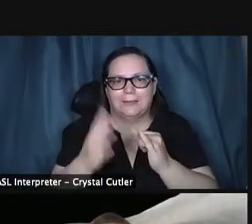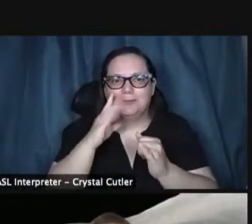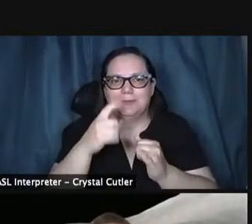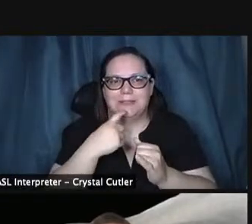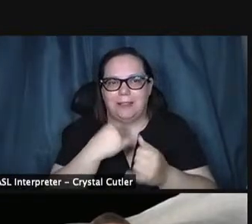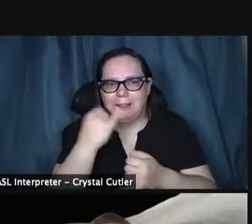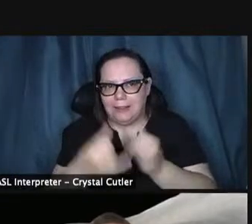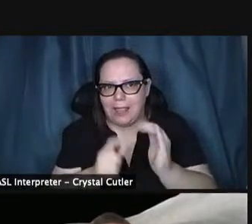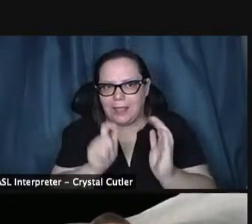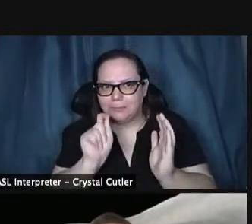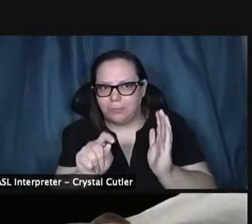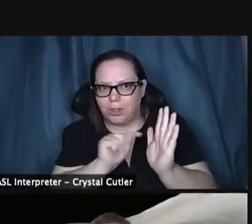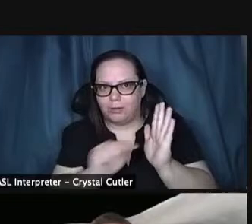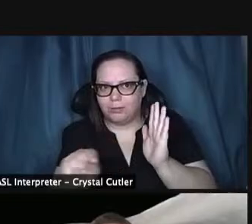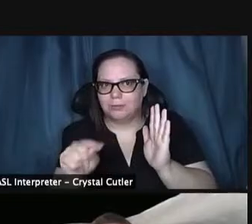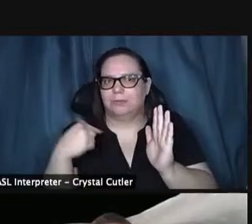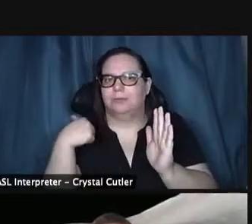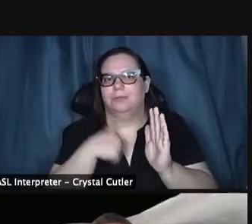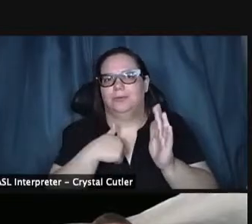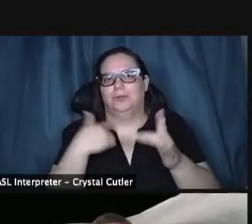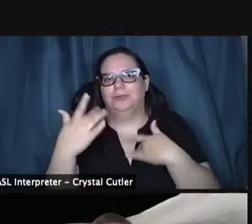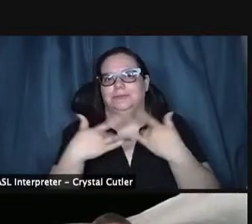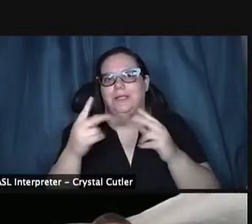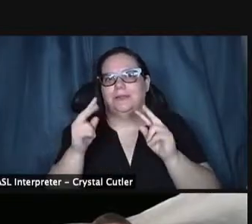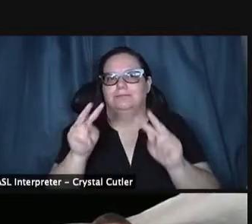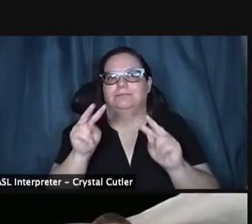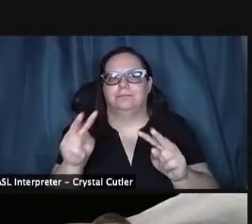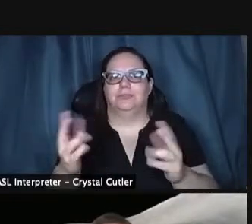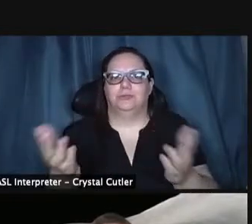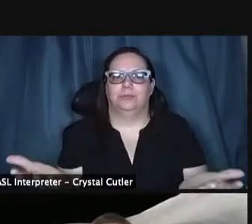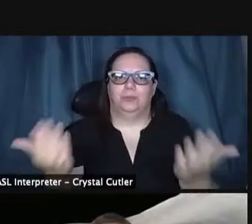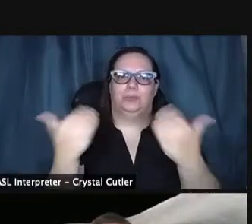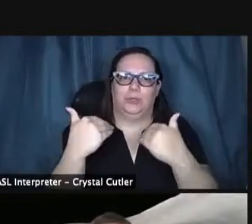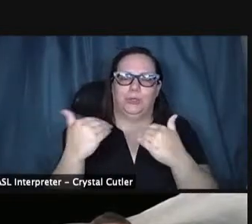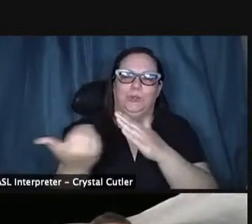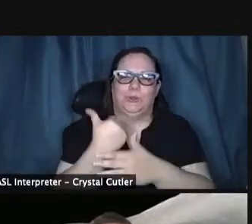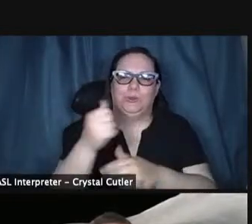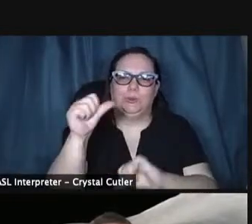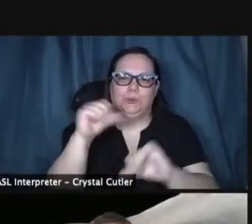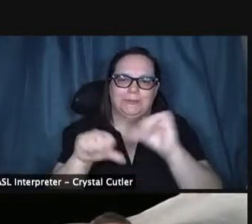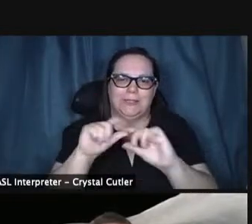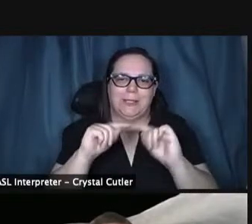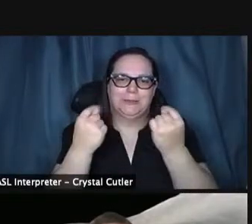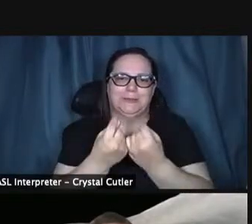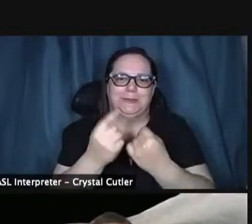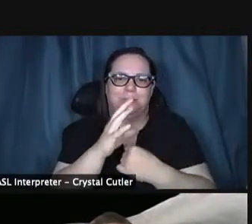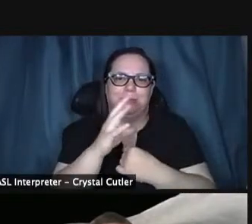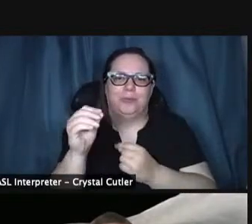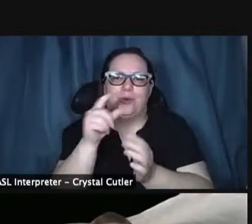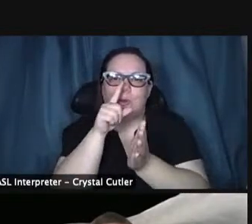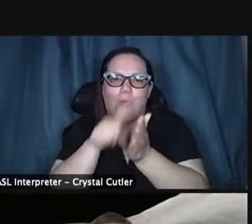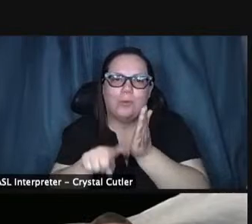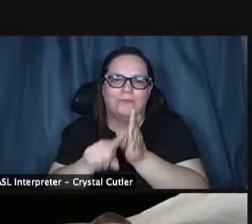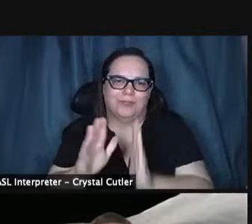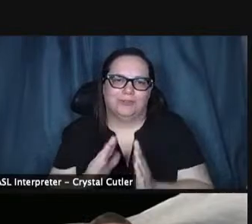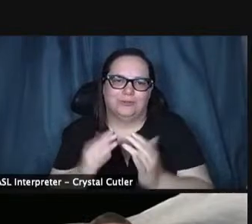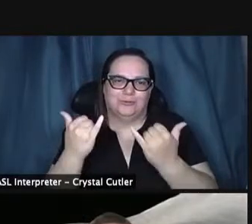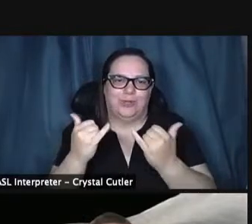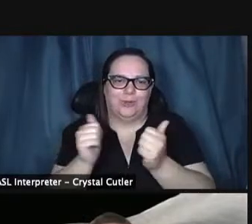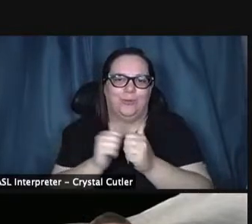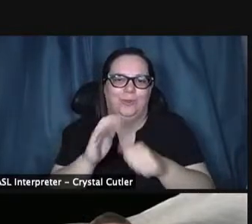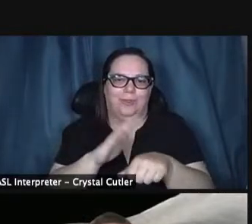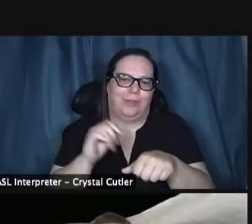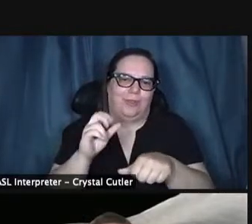We are really excited and looking forward to bringing on new science team co-investigators with the call out right now. So really looking forward